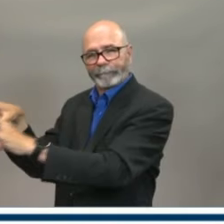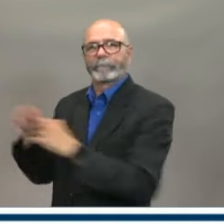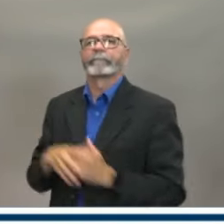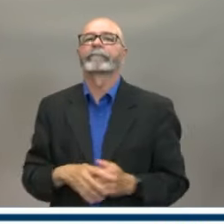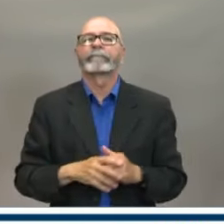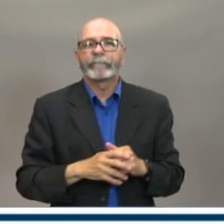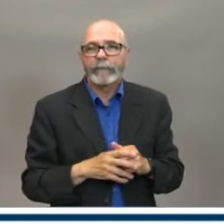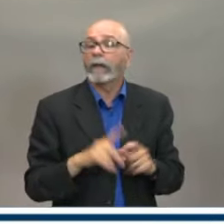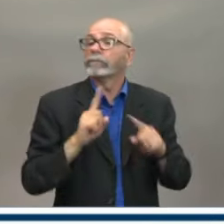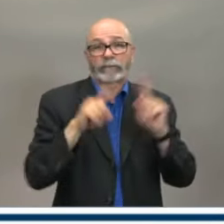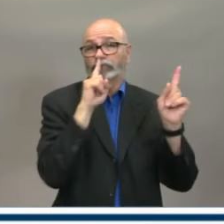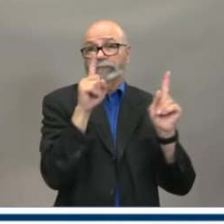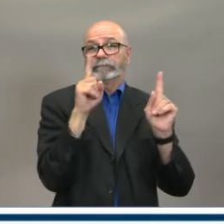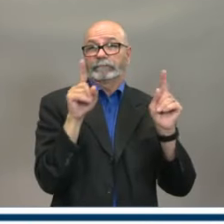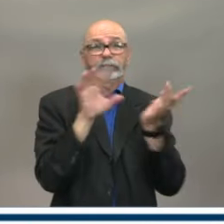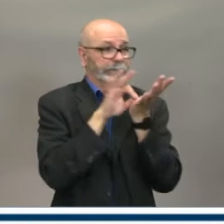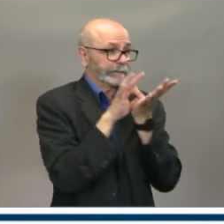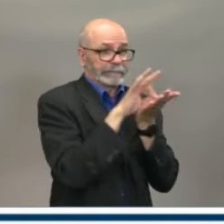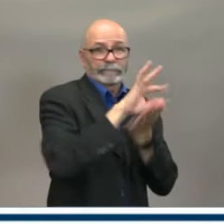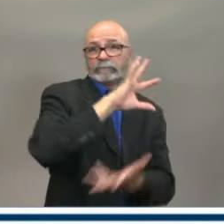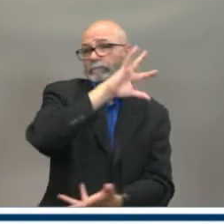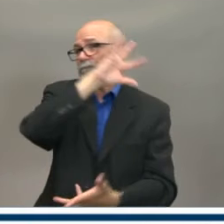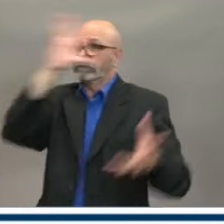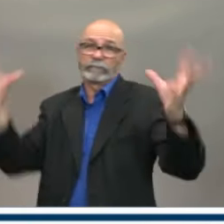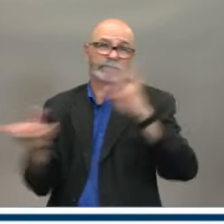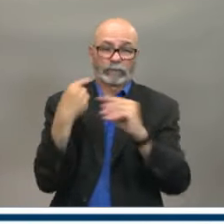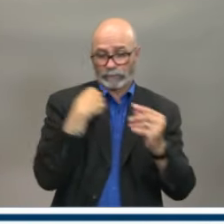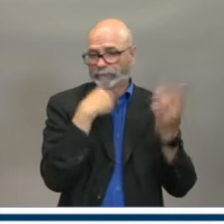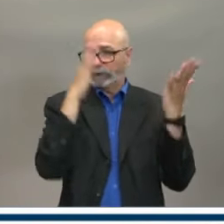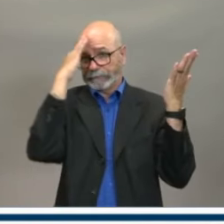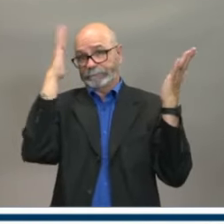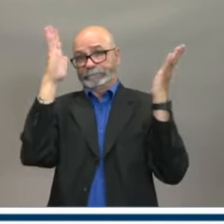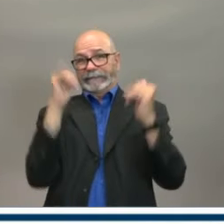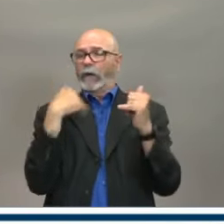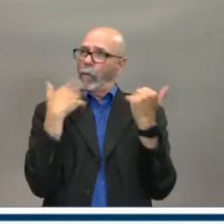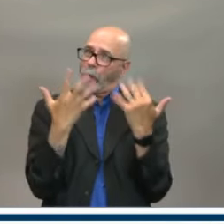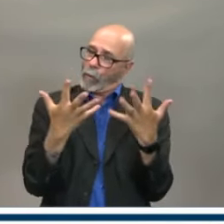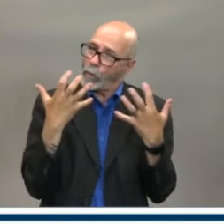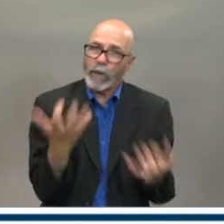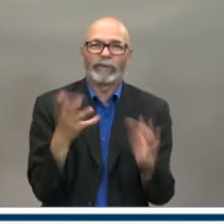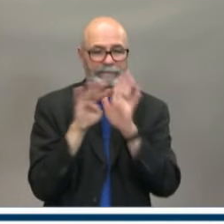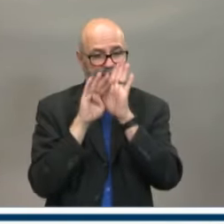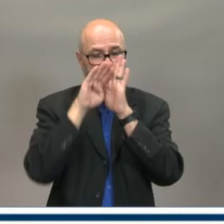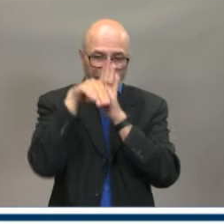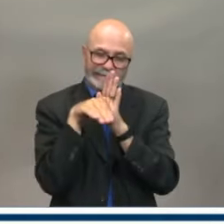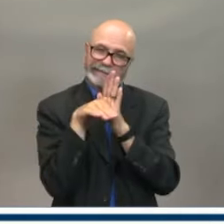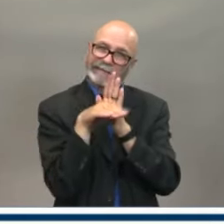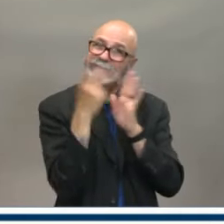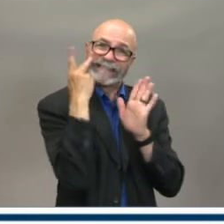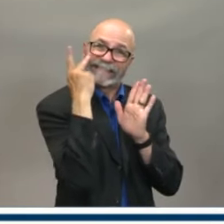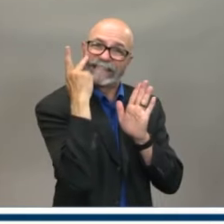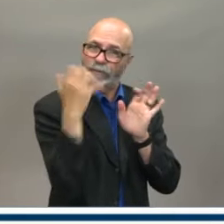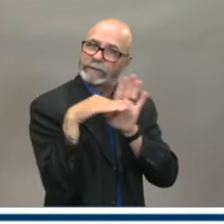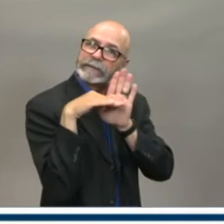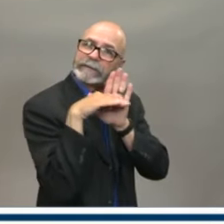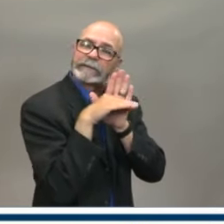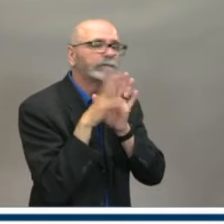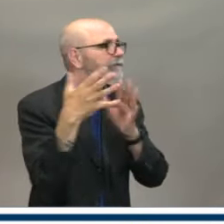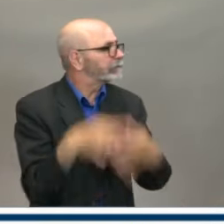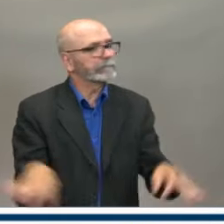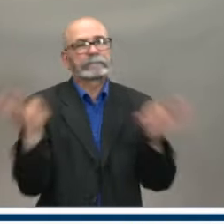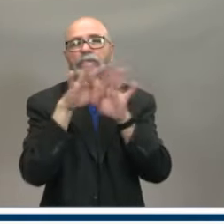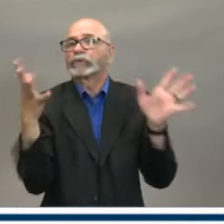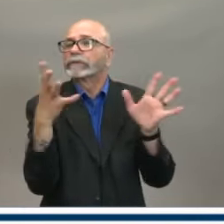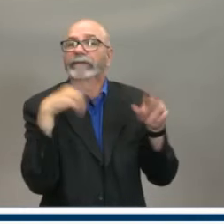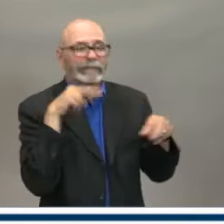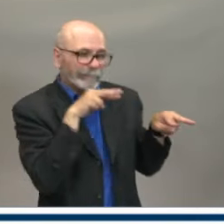direction we want to, we can't make definitive conclusions yet, and we all must remain vigilant. It's important that we